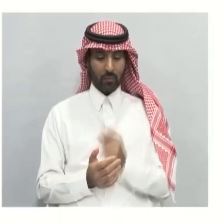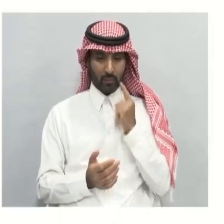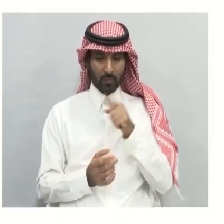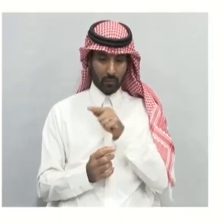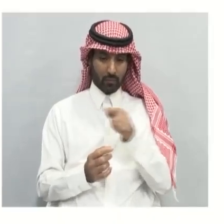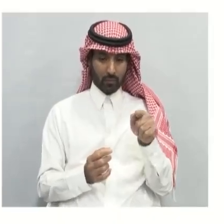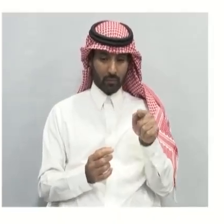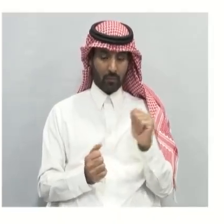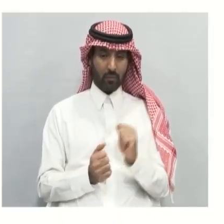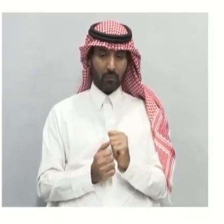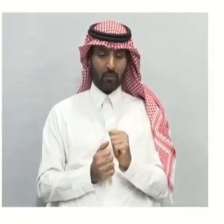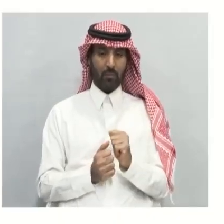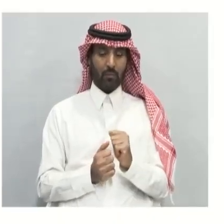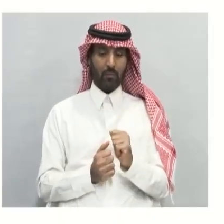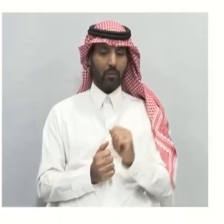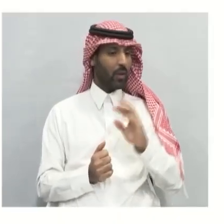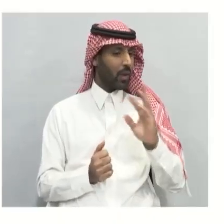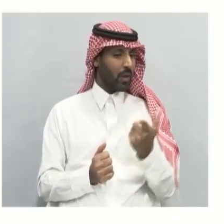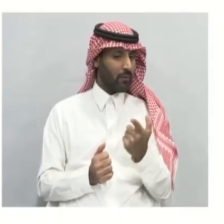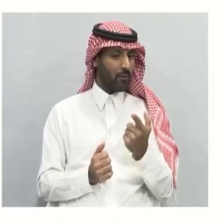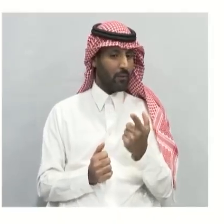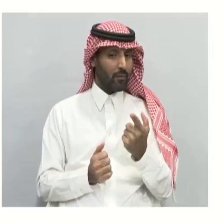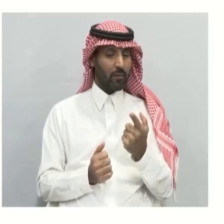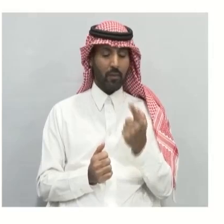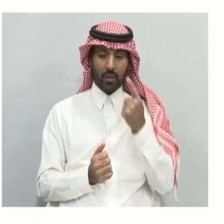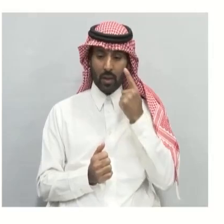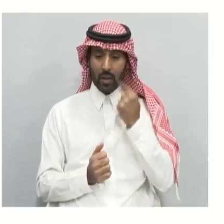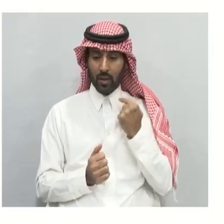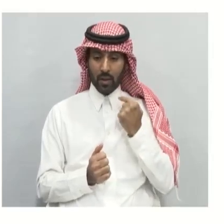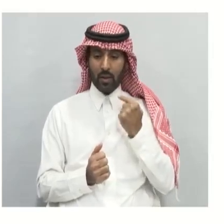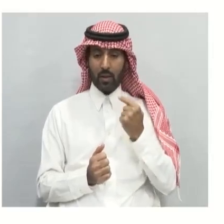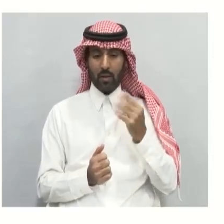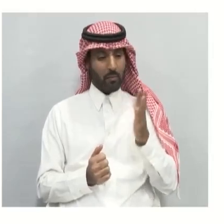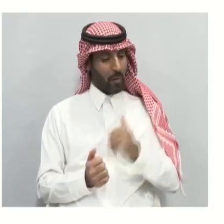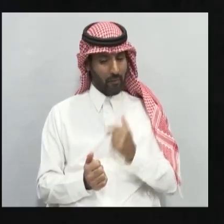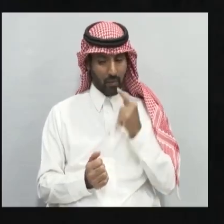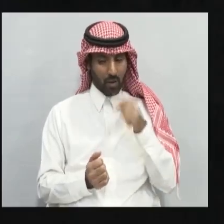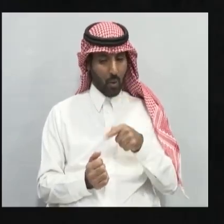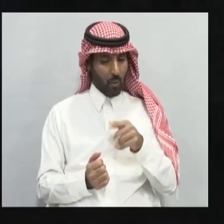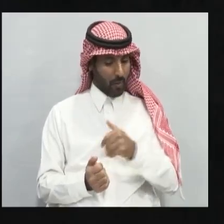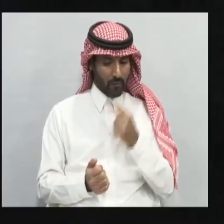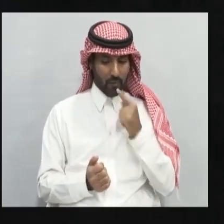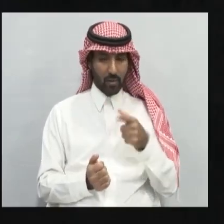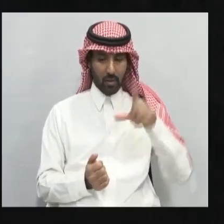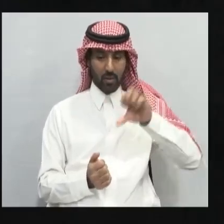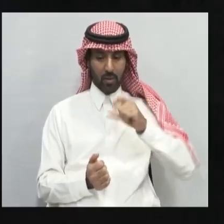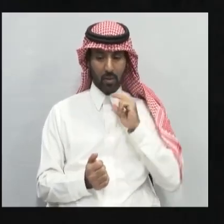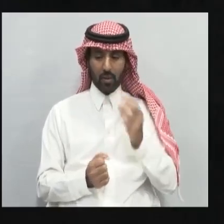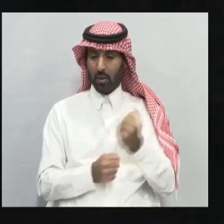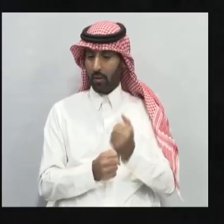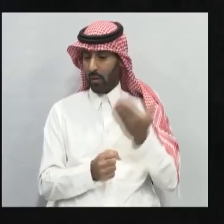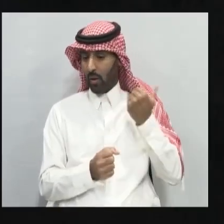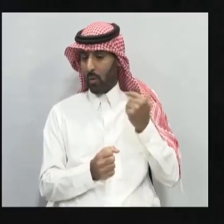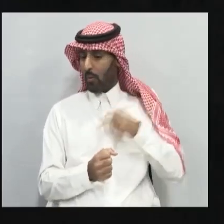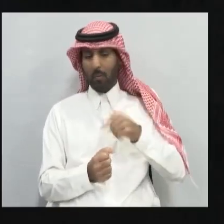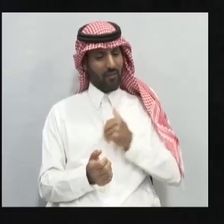that we're doing, how would life be without? We will go to the past